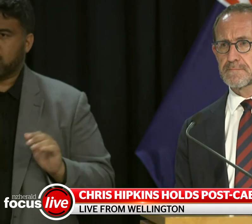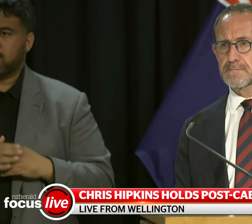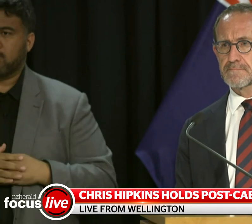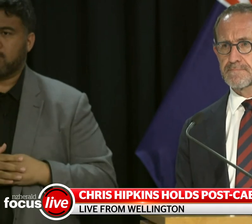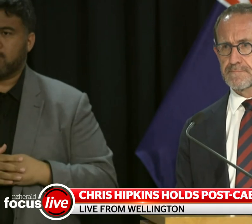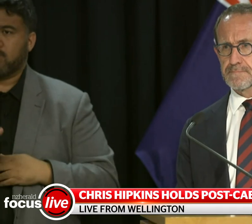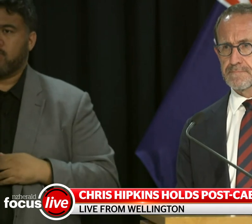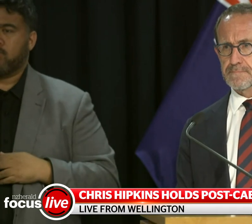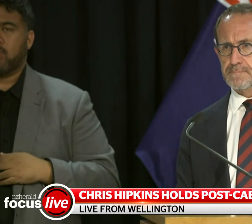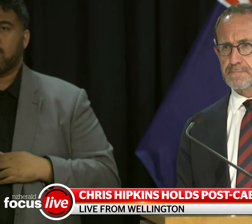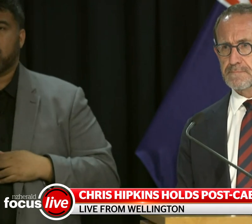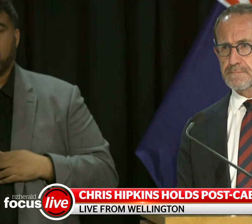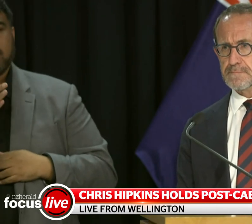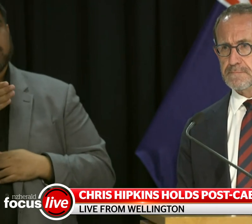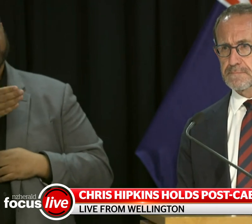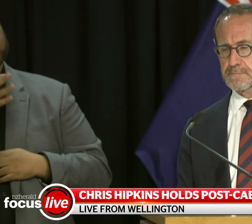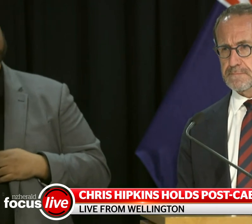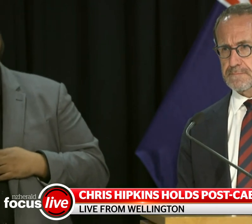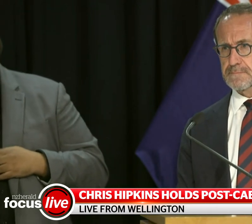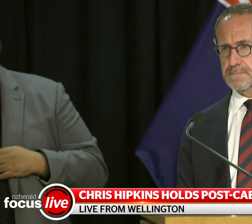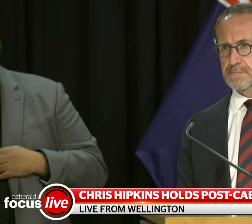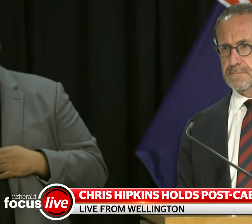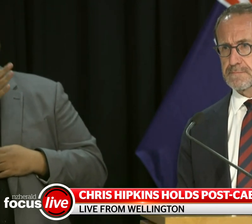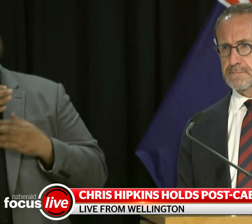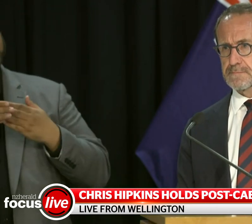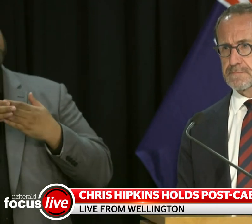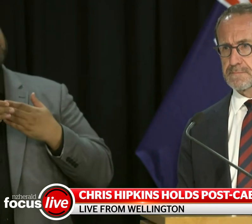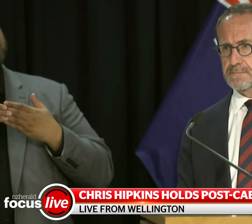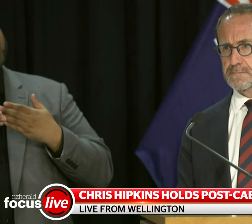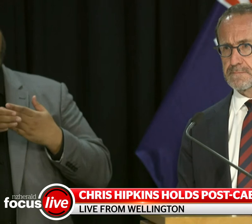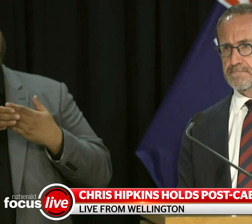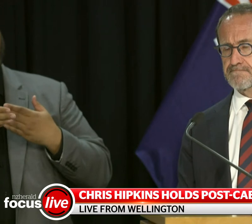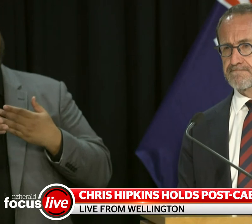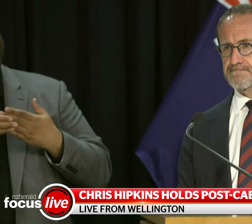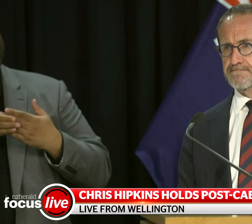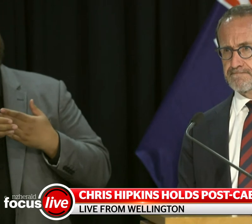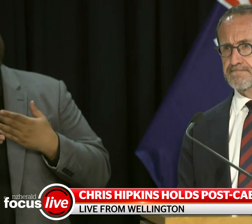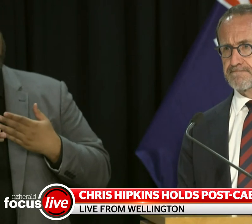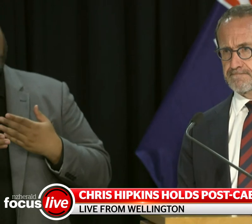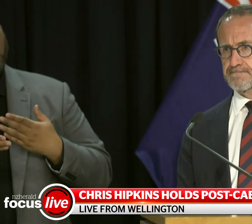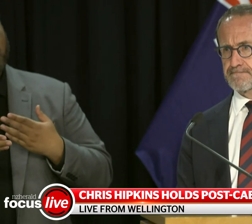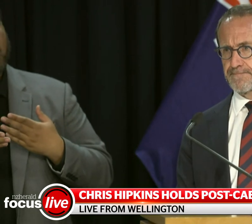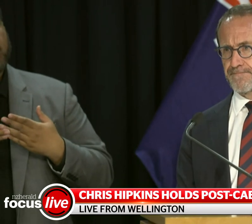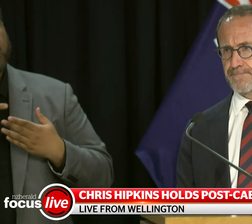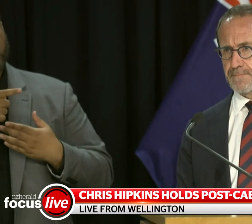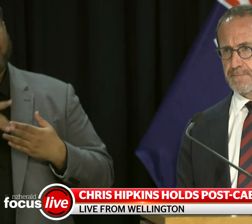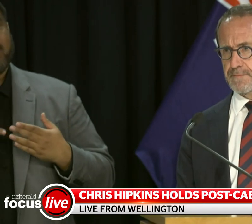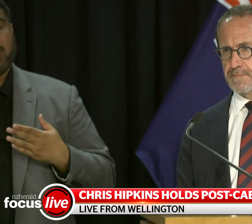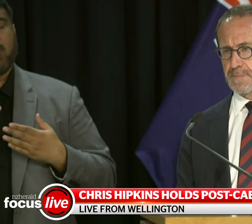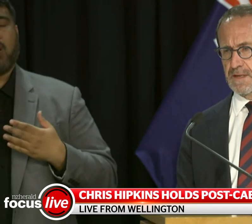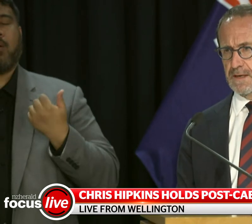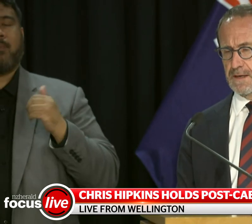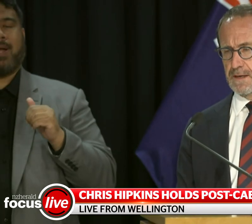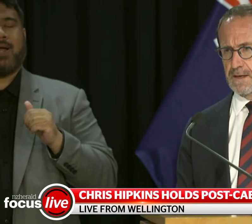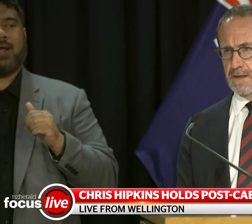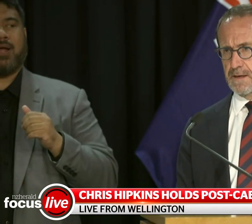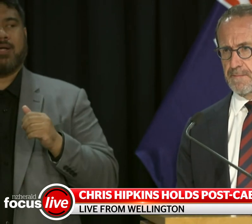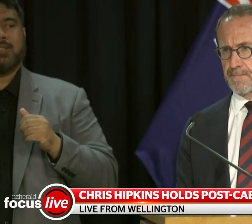see some results in terms of getting back some of those staffing numbers? And did